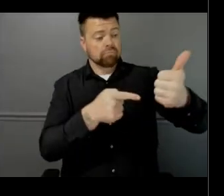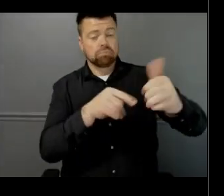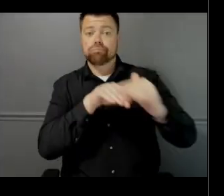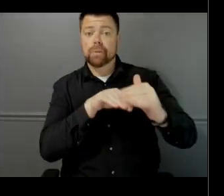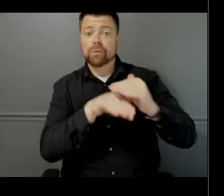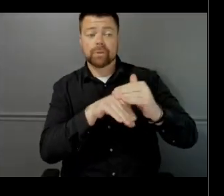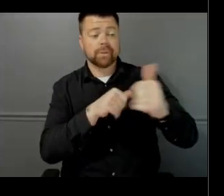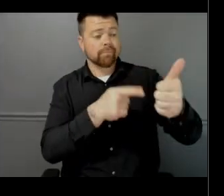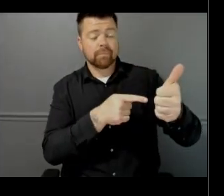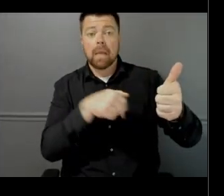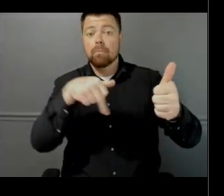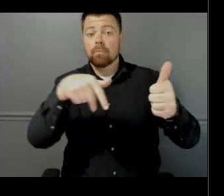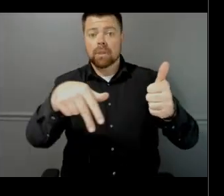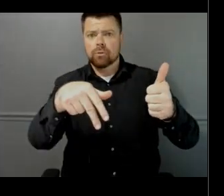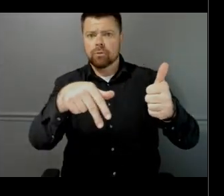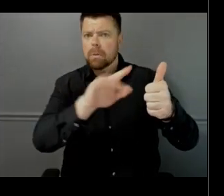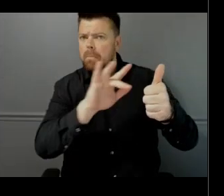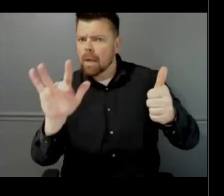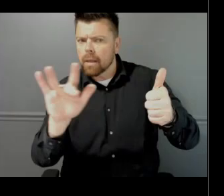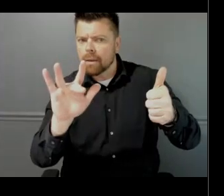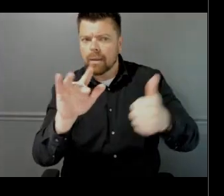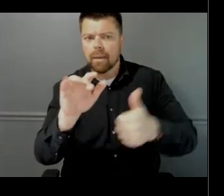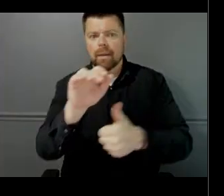and pedestrian blank.